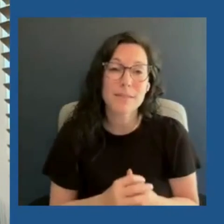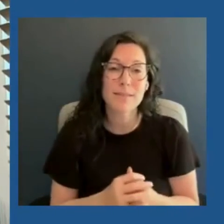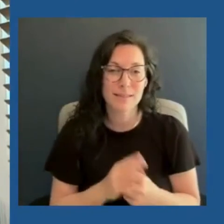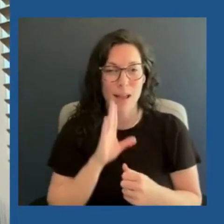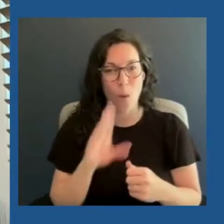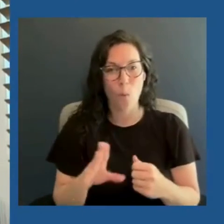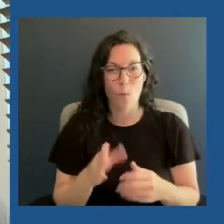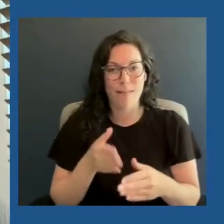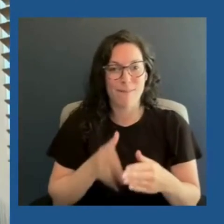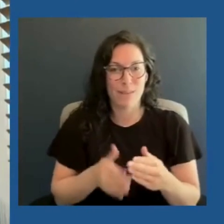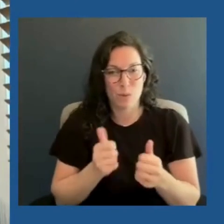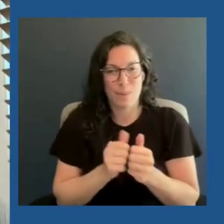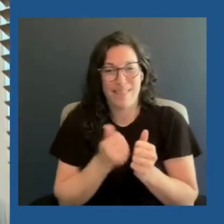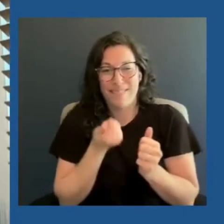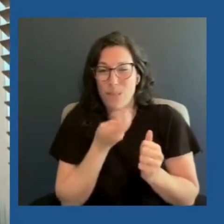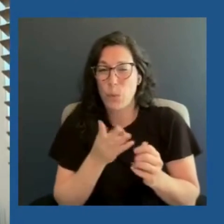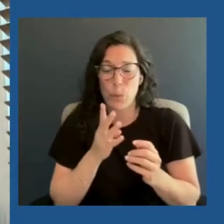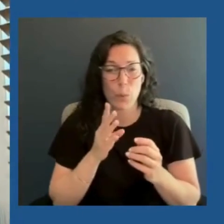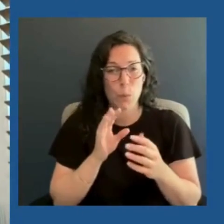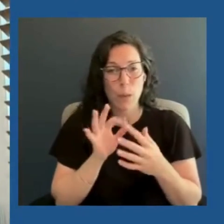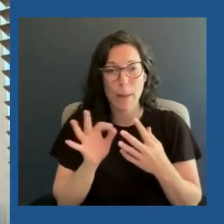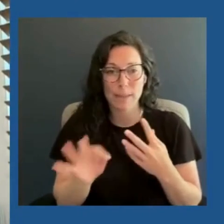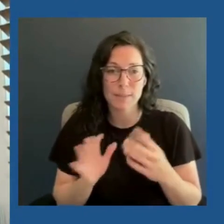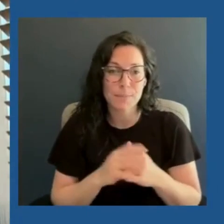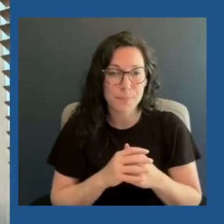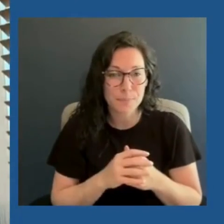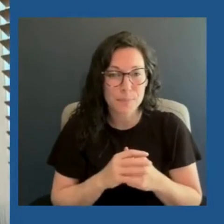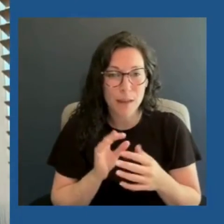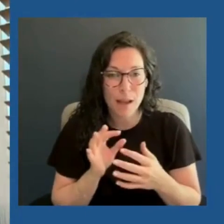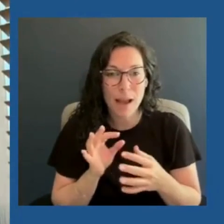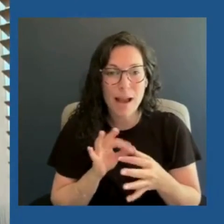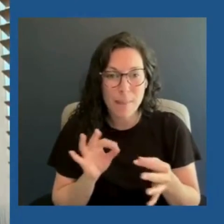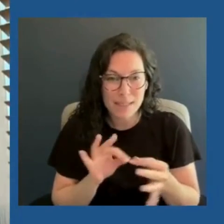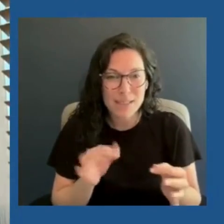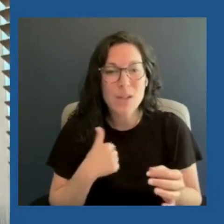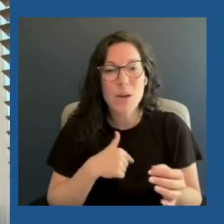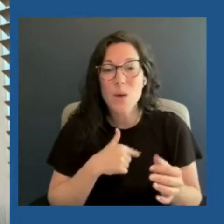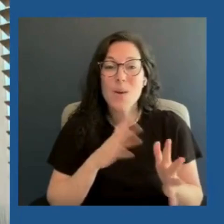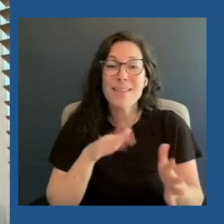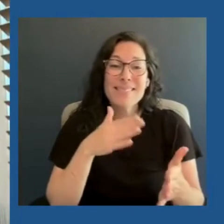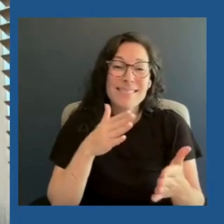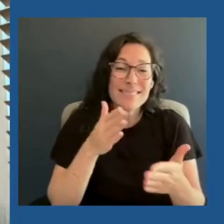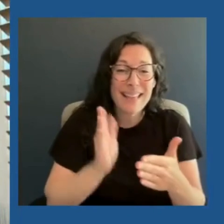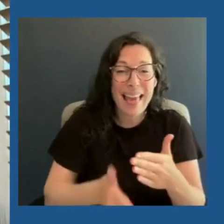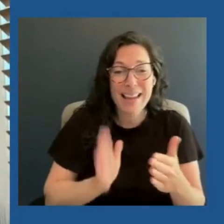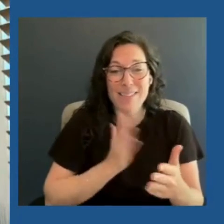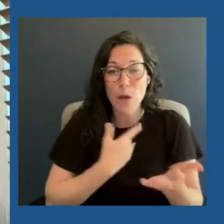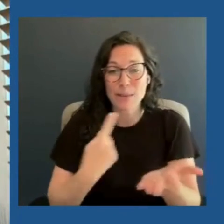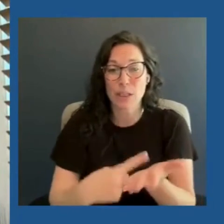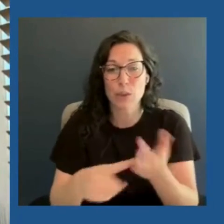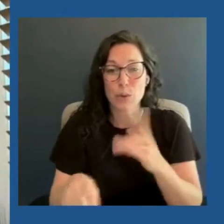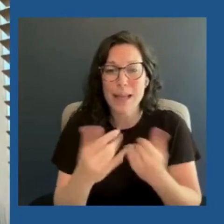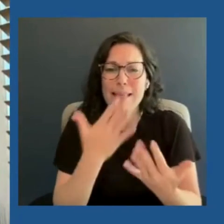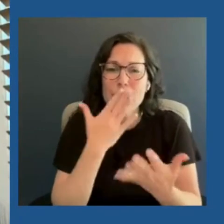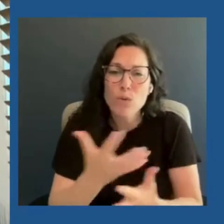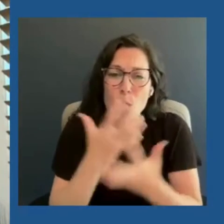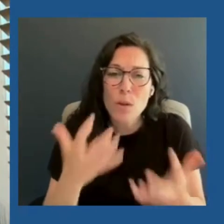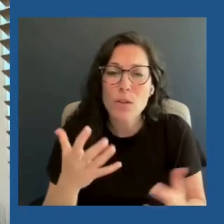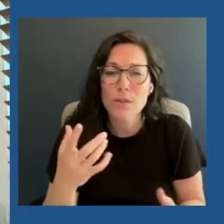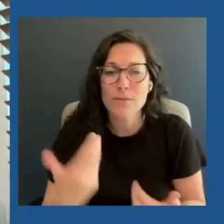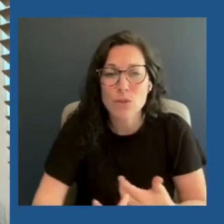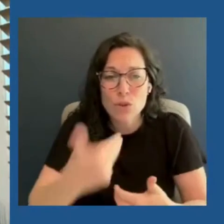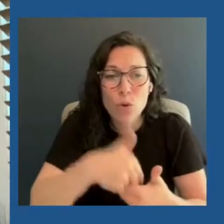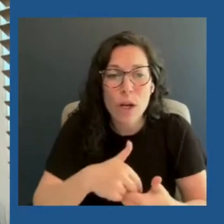few comments. So we've reached the end of our discussion today. Thank you so much for joining me and for all of your